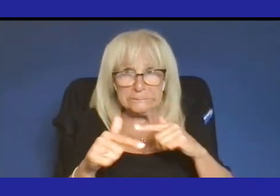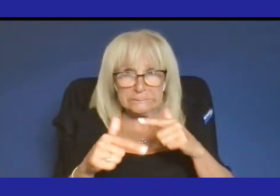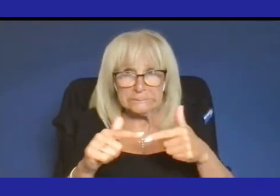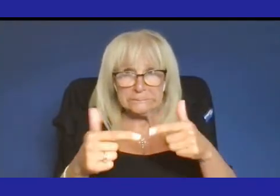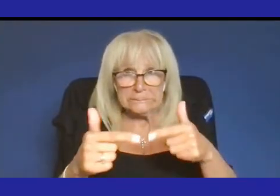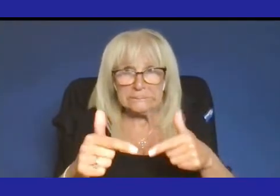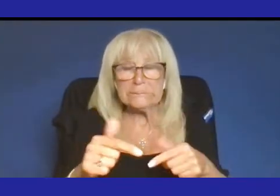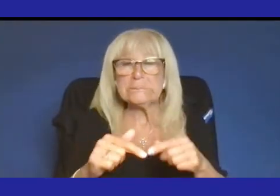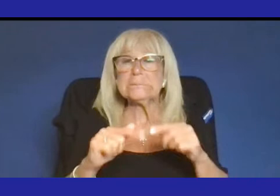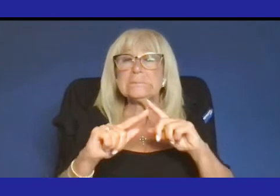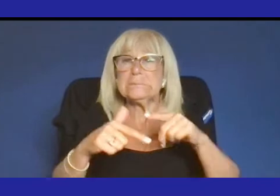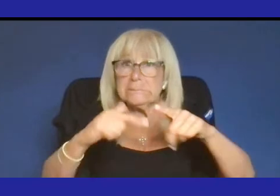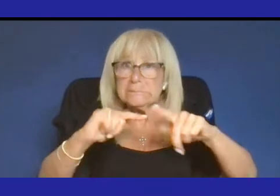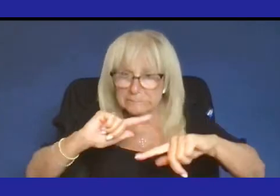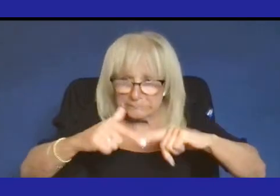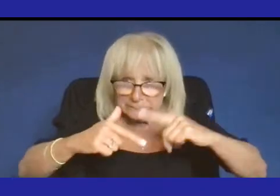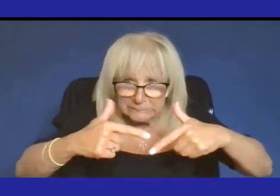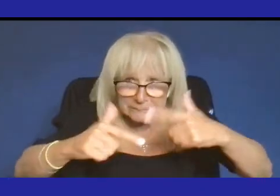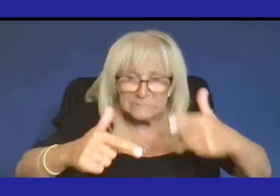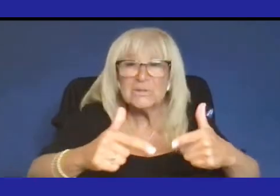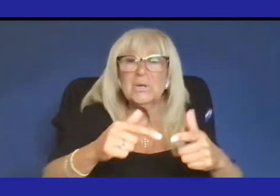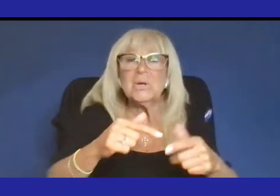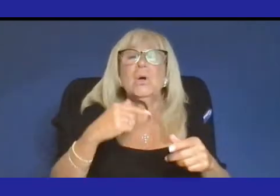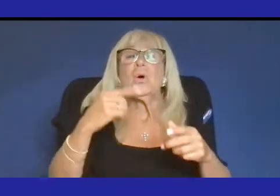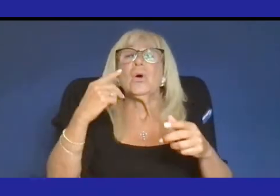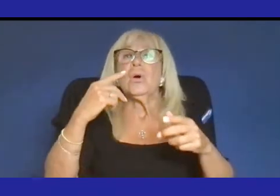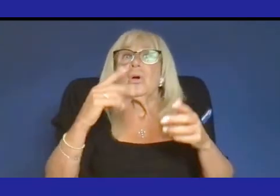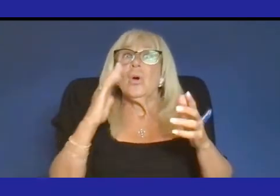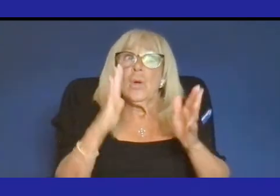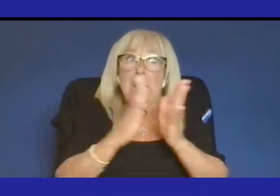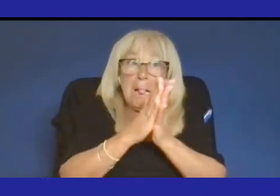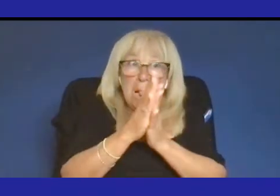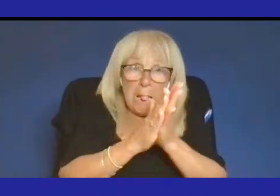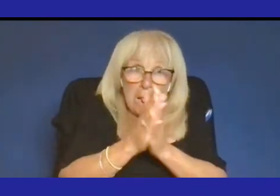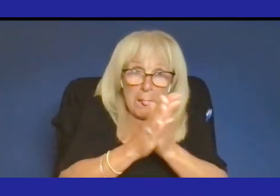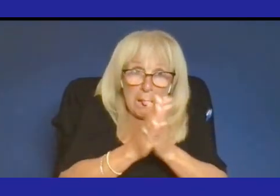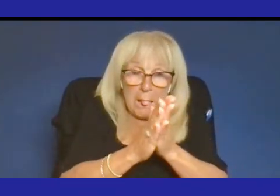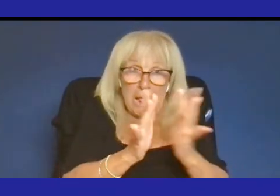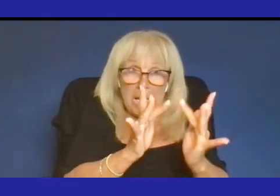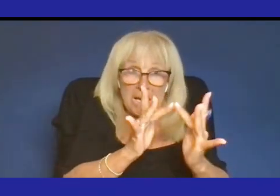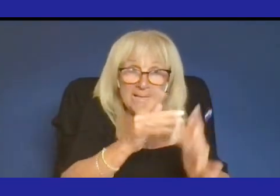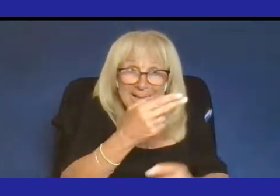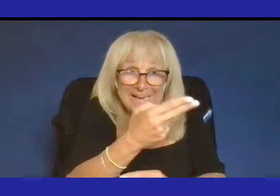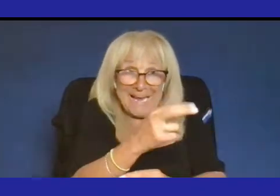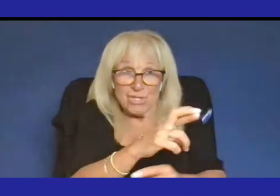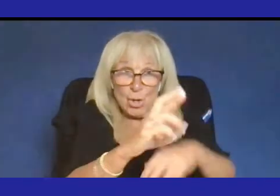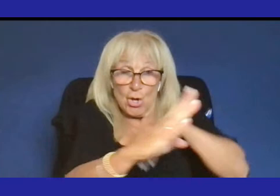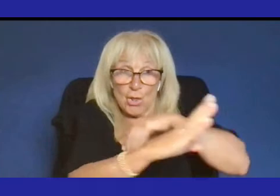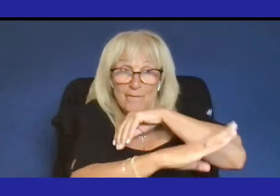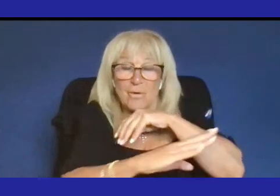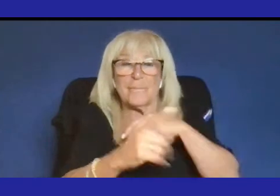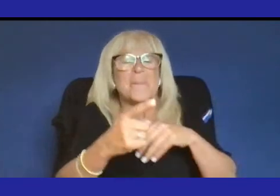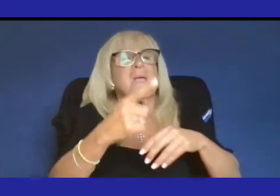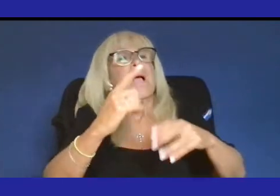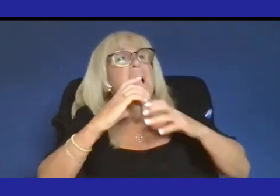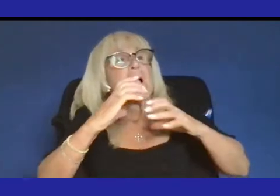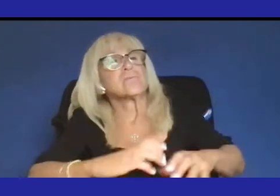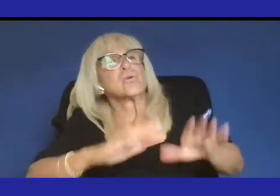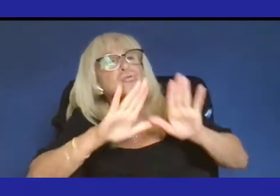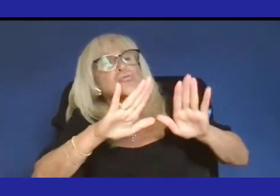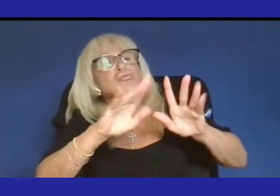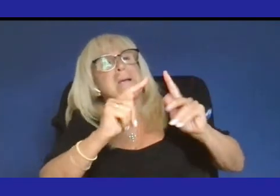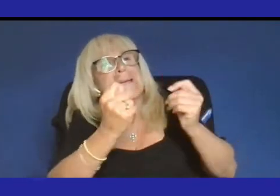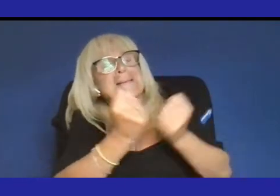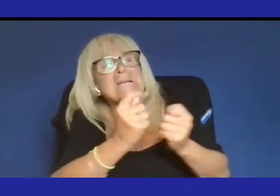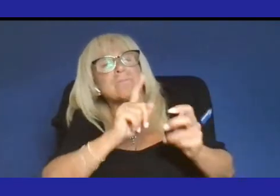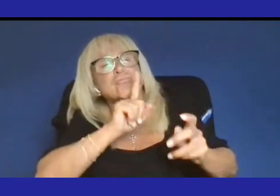to aggressively keep working with HR in the fall. So Sally, I have to say, as a customer, they're a great team to work with. They're really responsive.